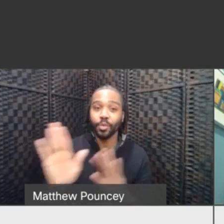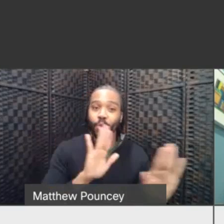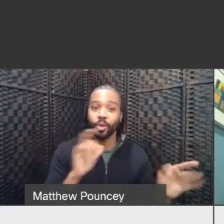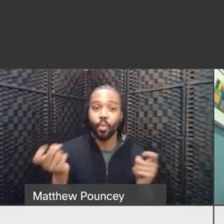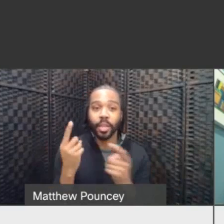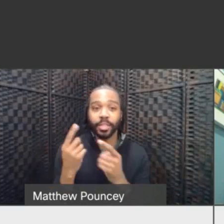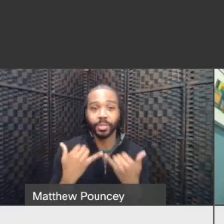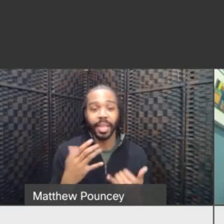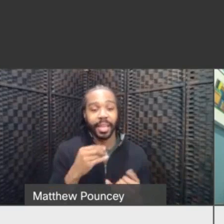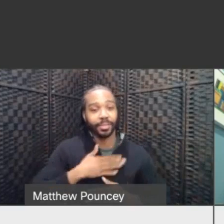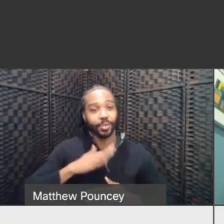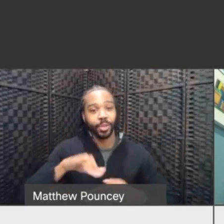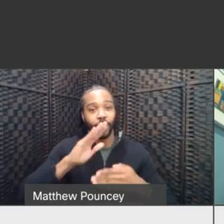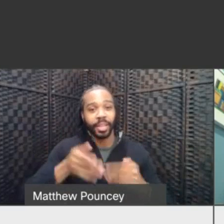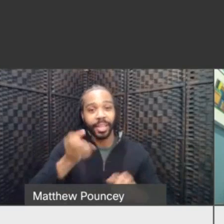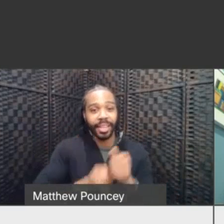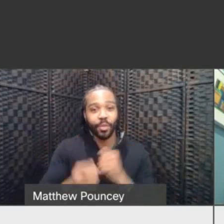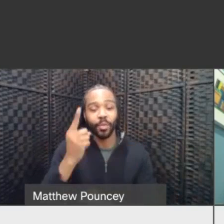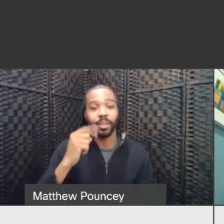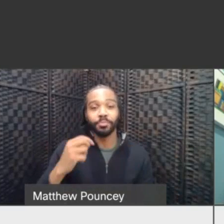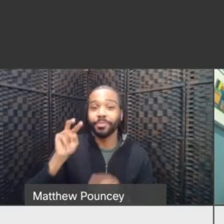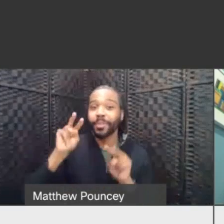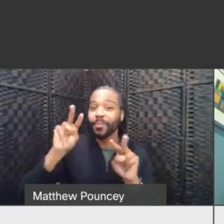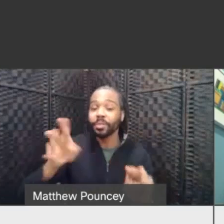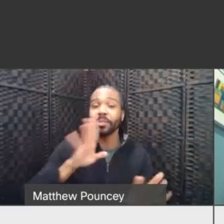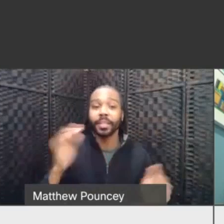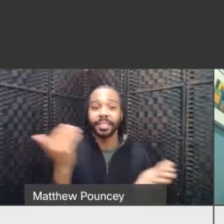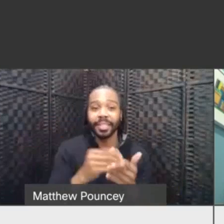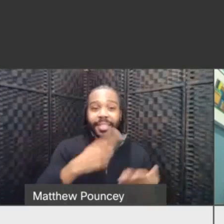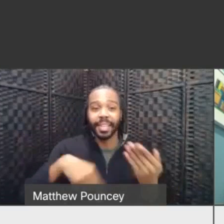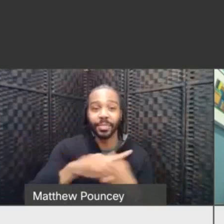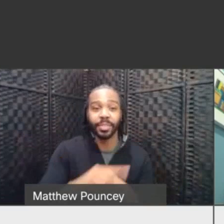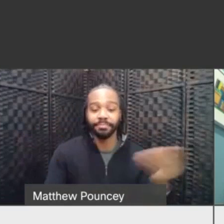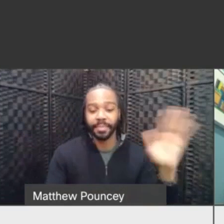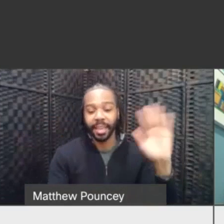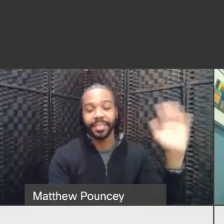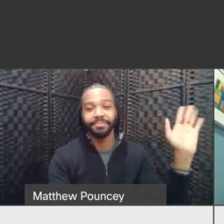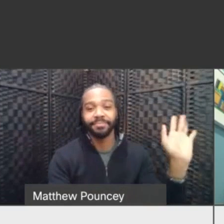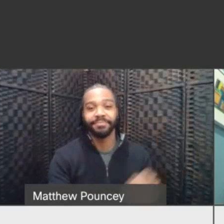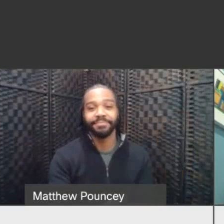and have a great weekend, everyone. We look forward to talking to you next week. Bye.